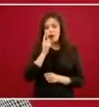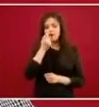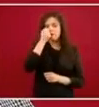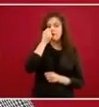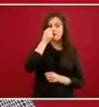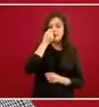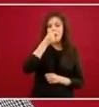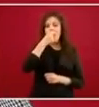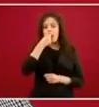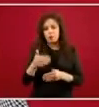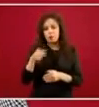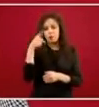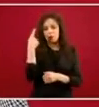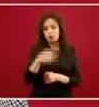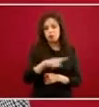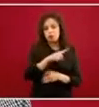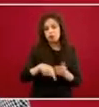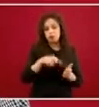But